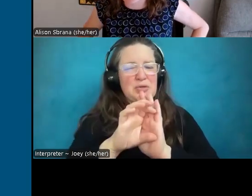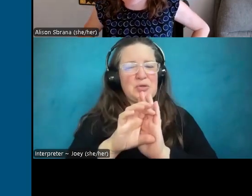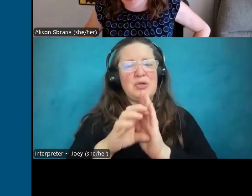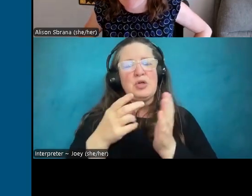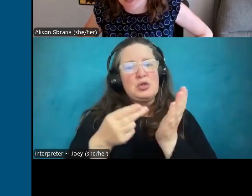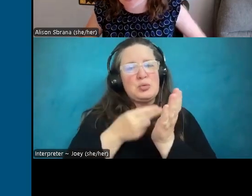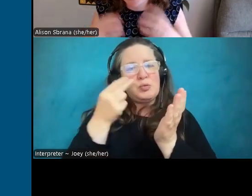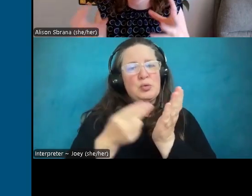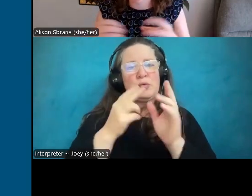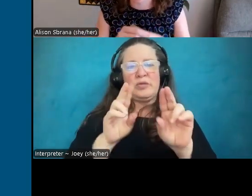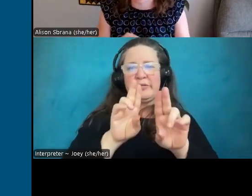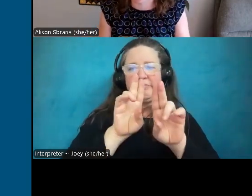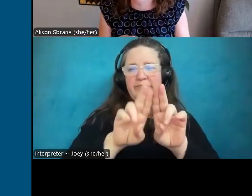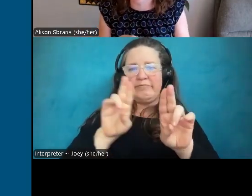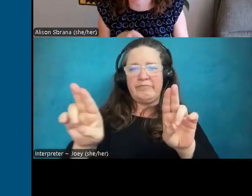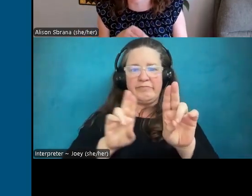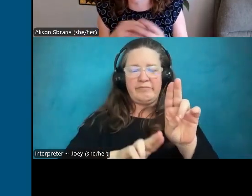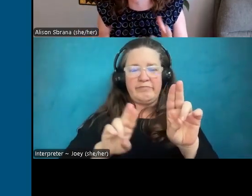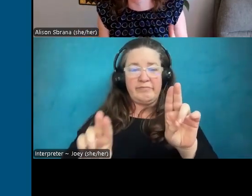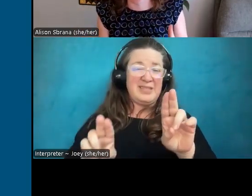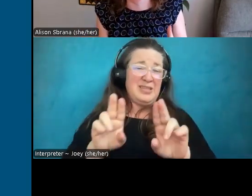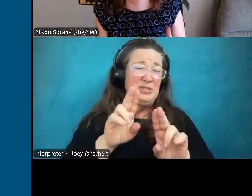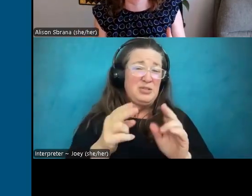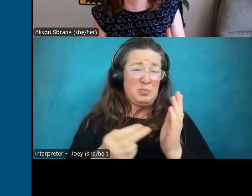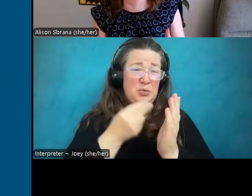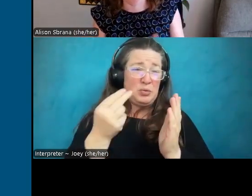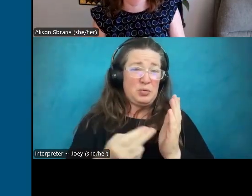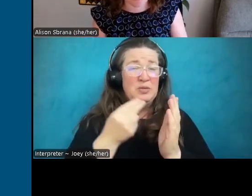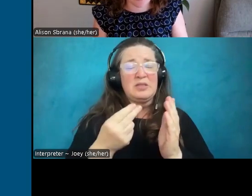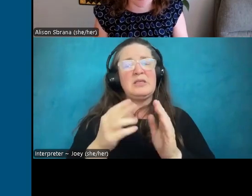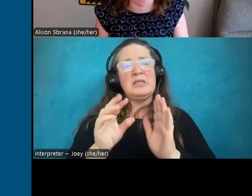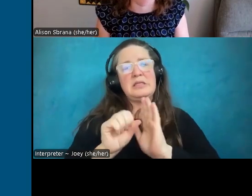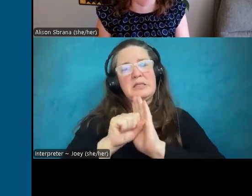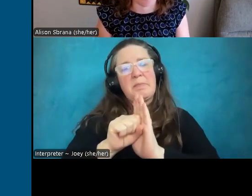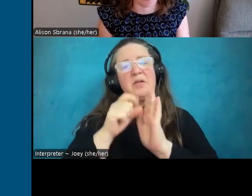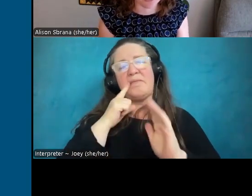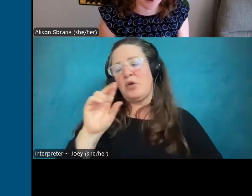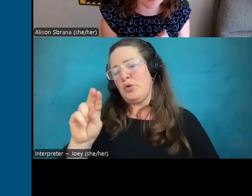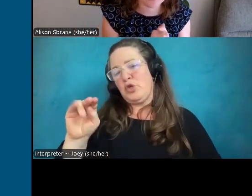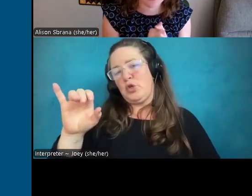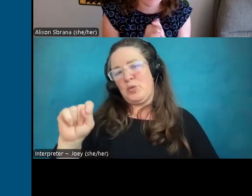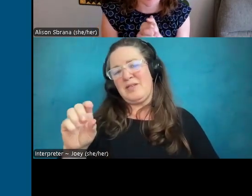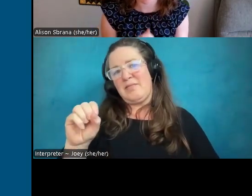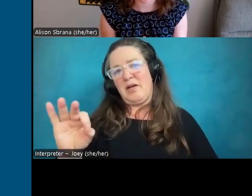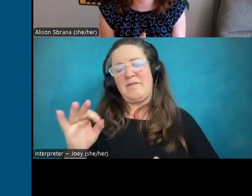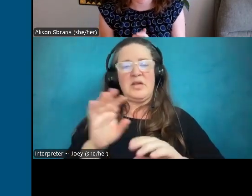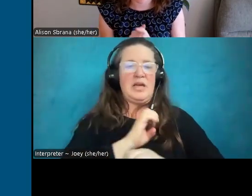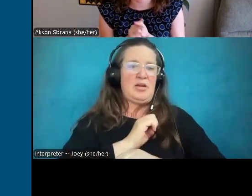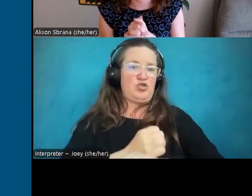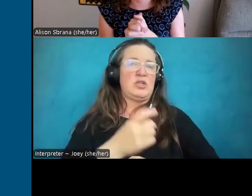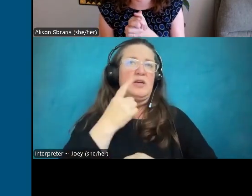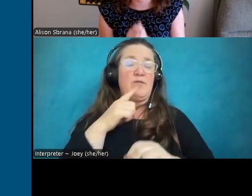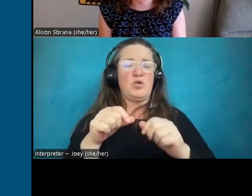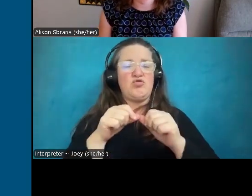in the room know what that means. They're just a symbol of units of energy for us chronically ill folks. I want to say